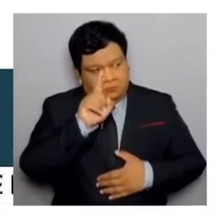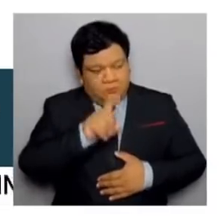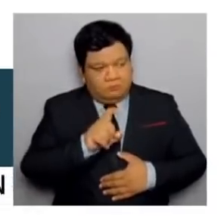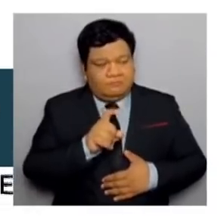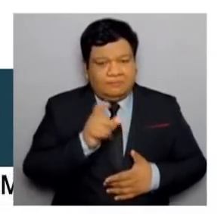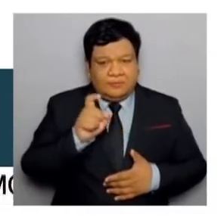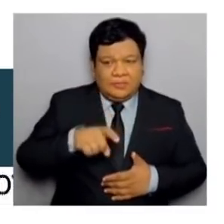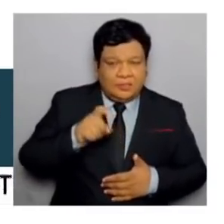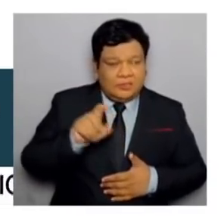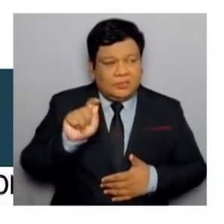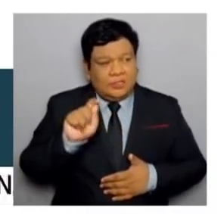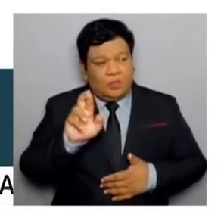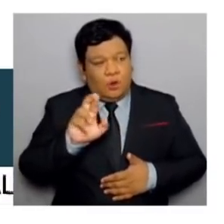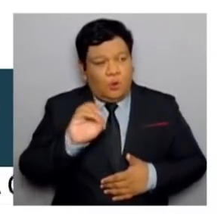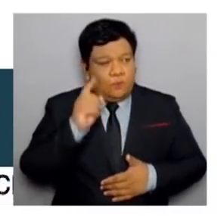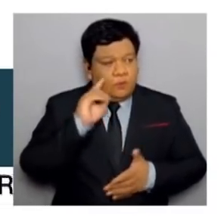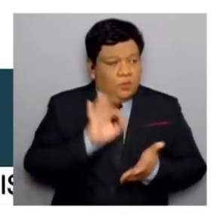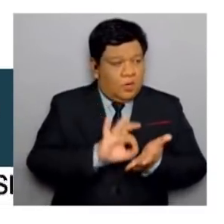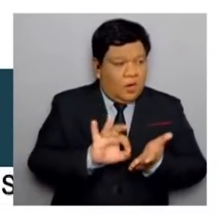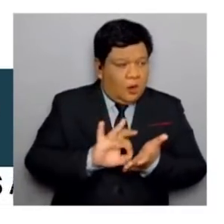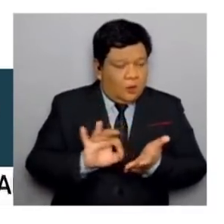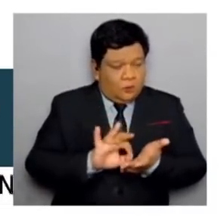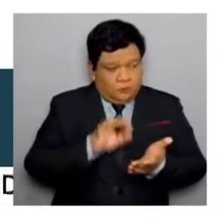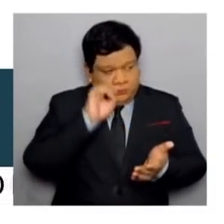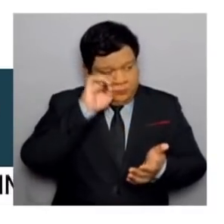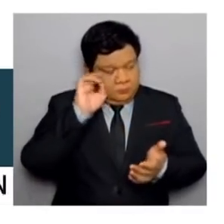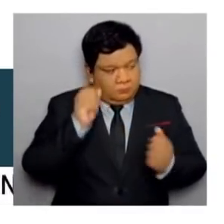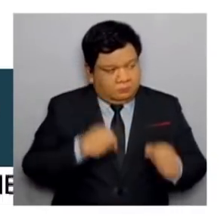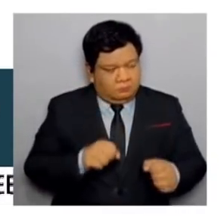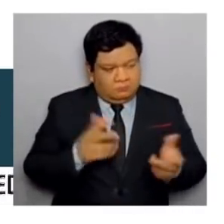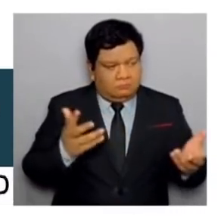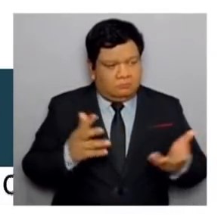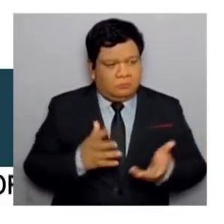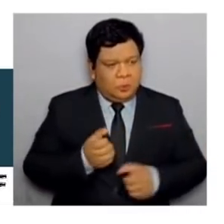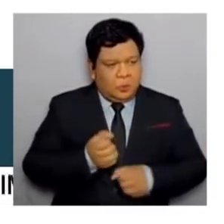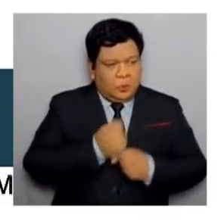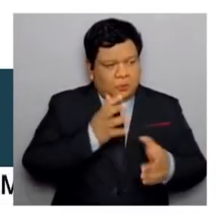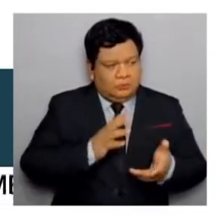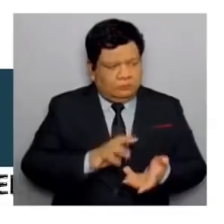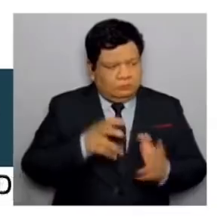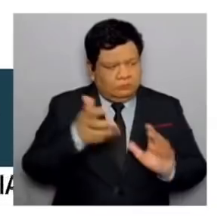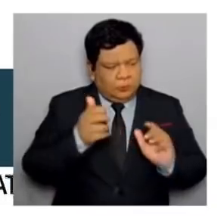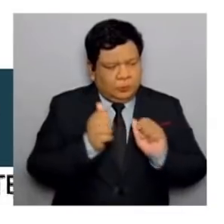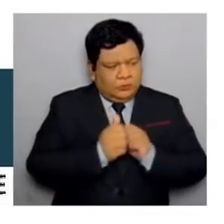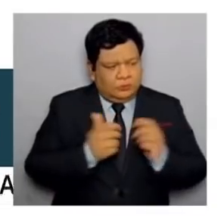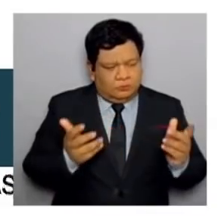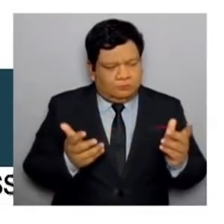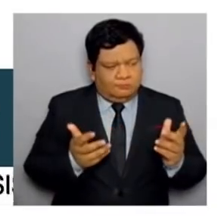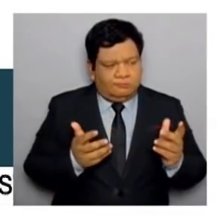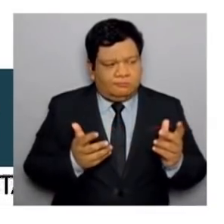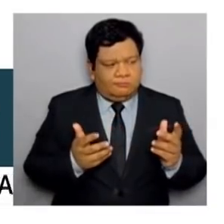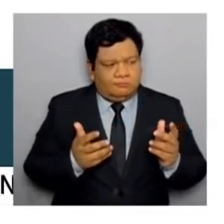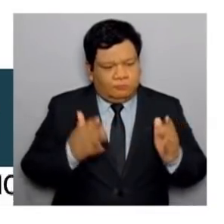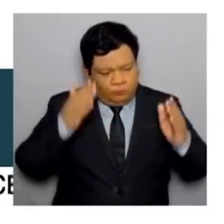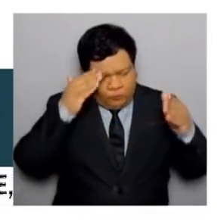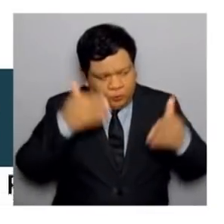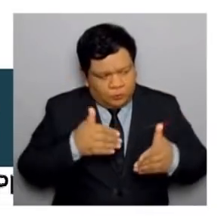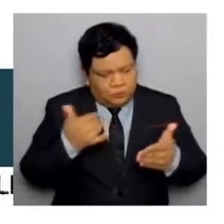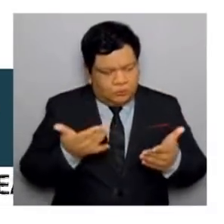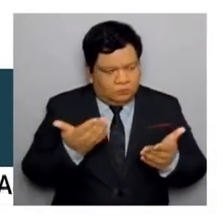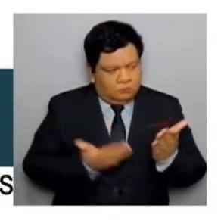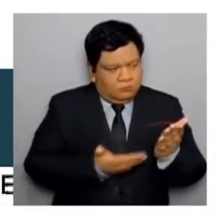on the canvassing will actually be detrimental to the questions, the focus of this petition before the